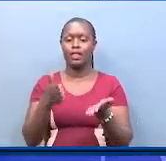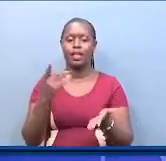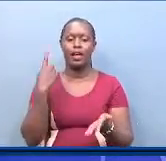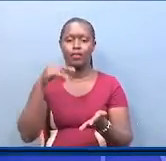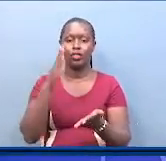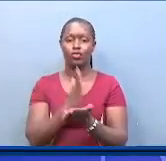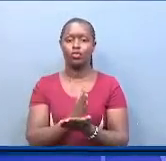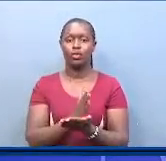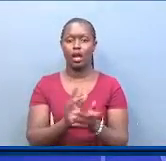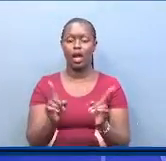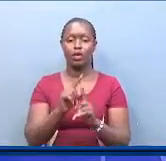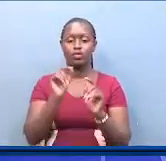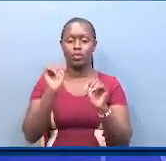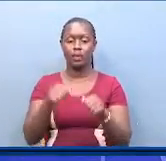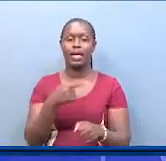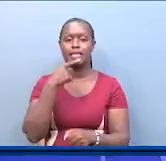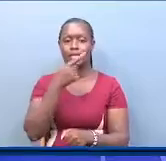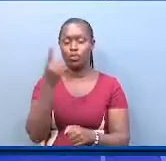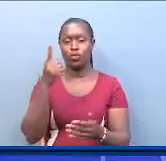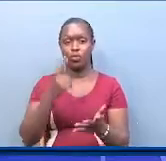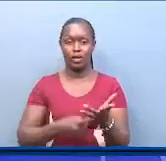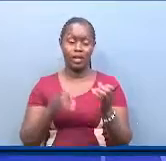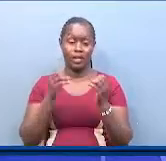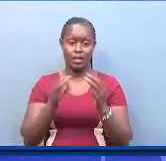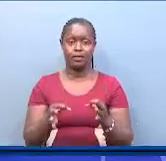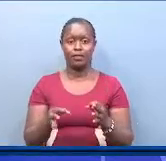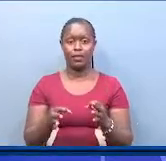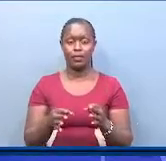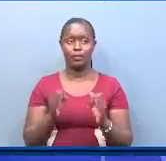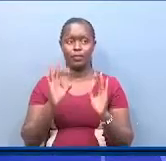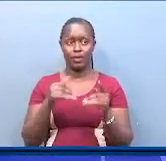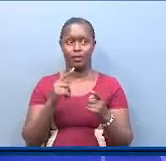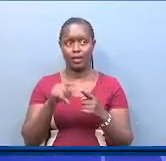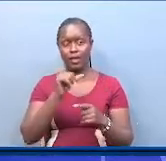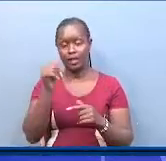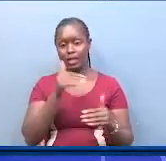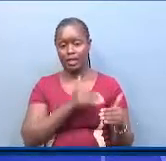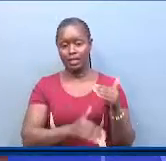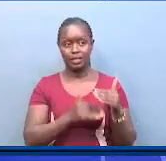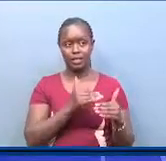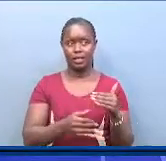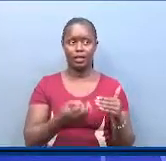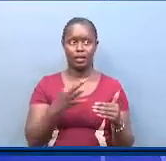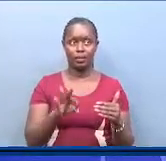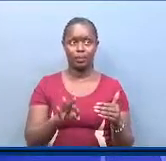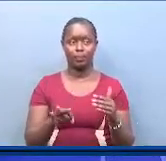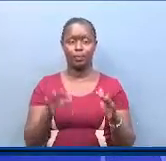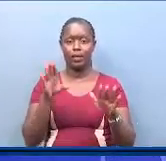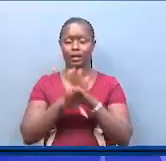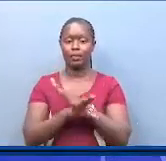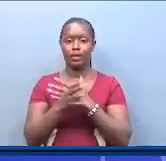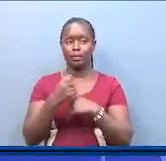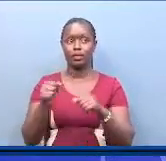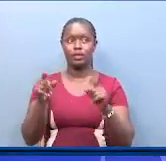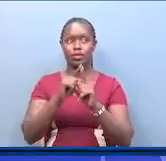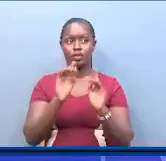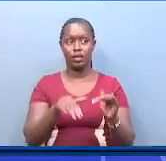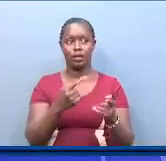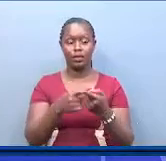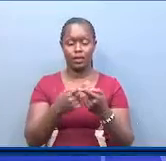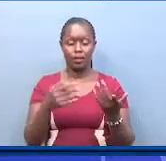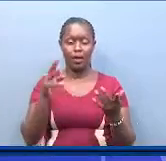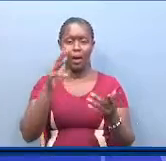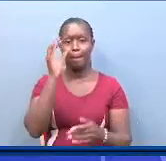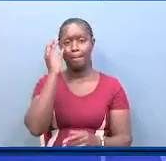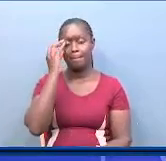And I can guarantee you, if I was given the other side of their running mate, and I was given